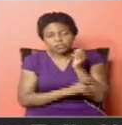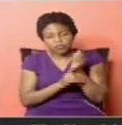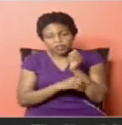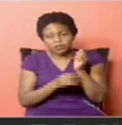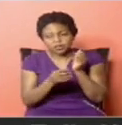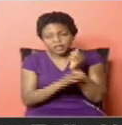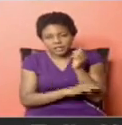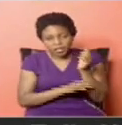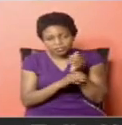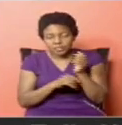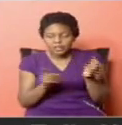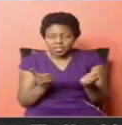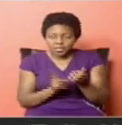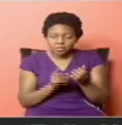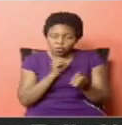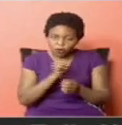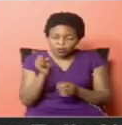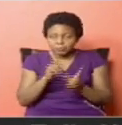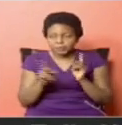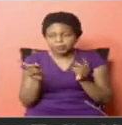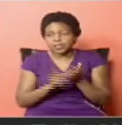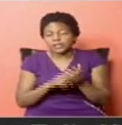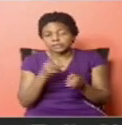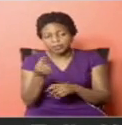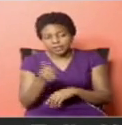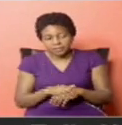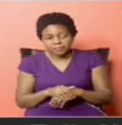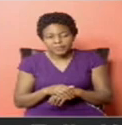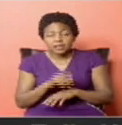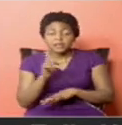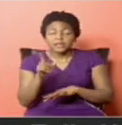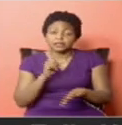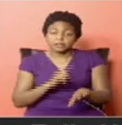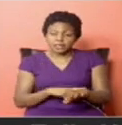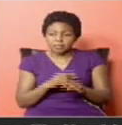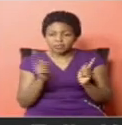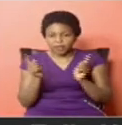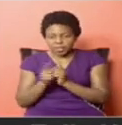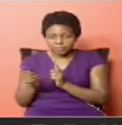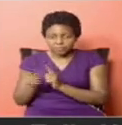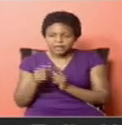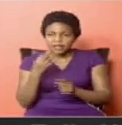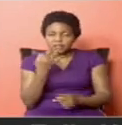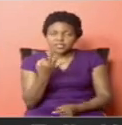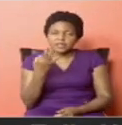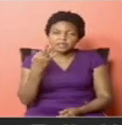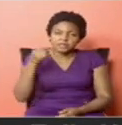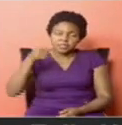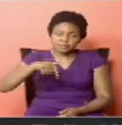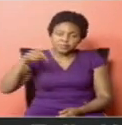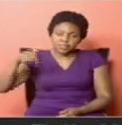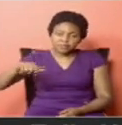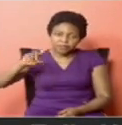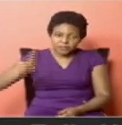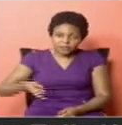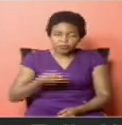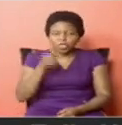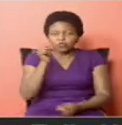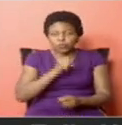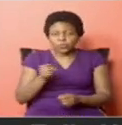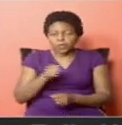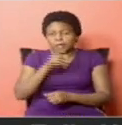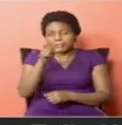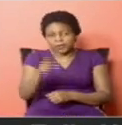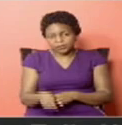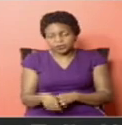to 146 districts. And during this period, we were able to reach out 307,000 older persons. And